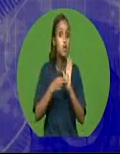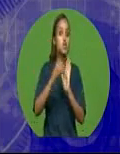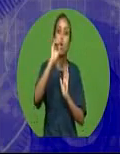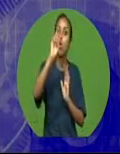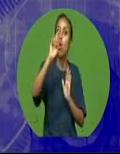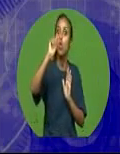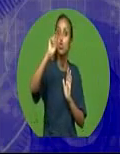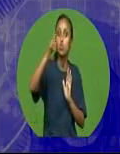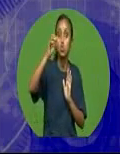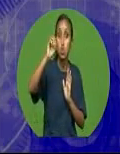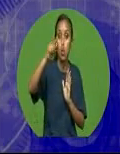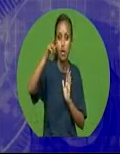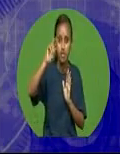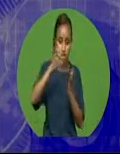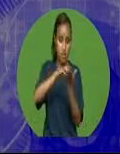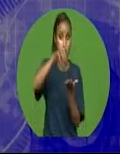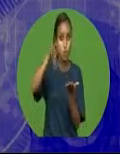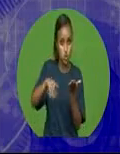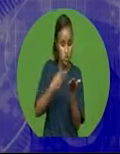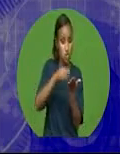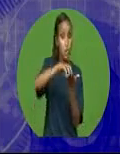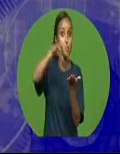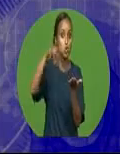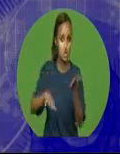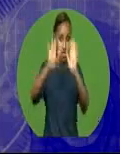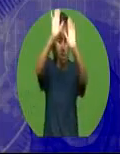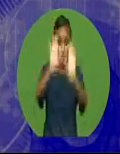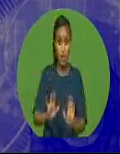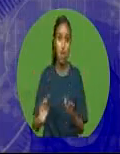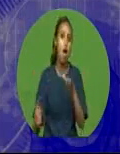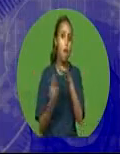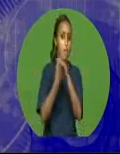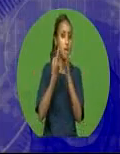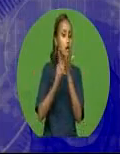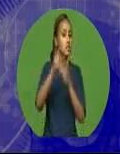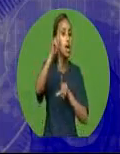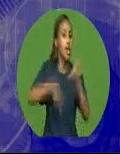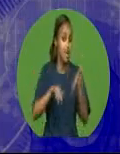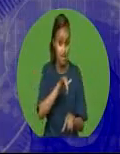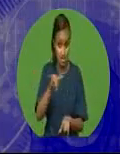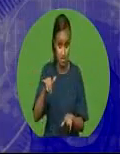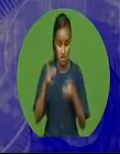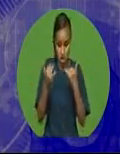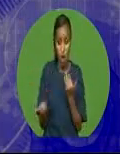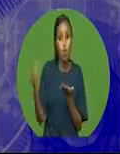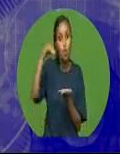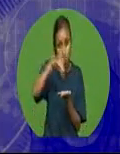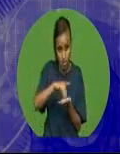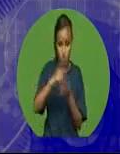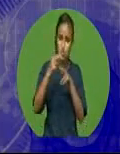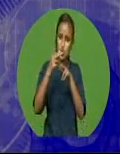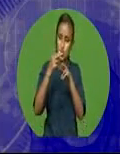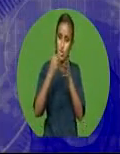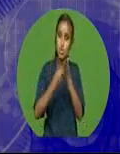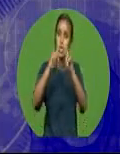the orthographic projection on which the projected plane appears at the line. Let's